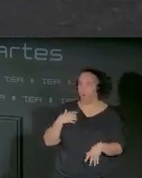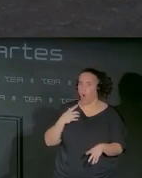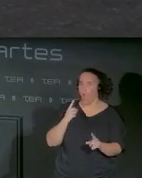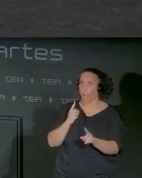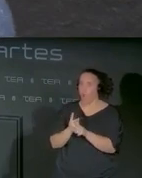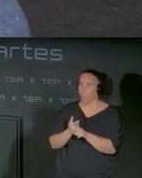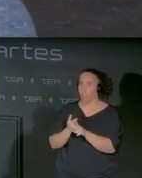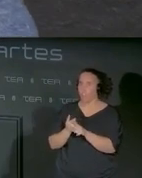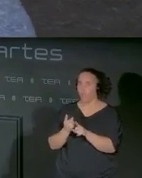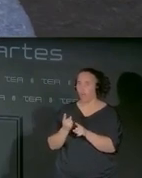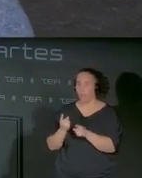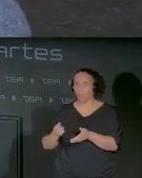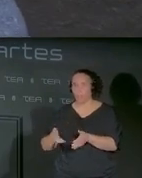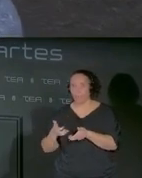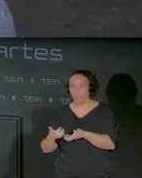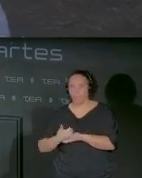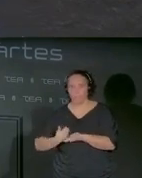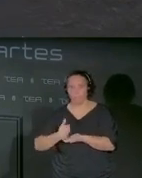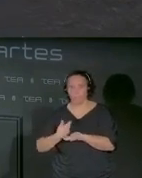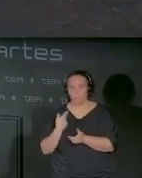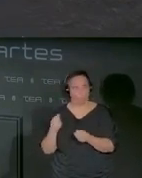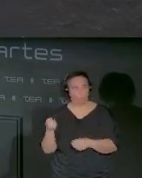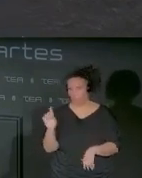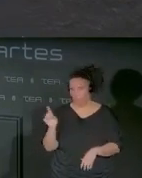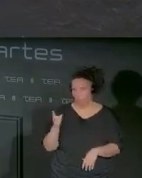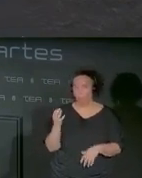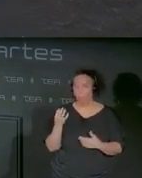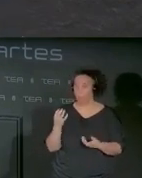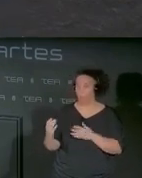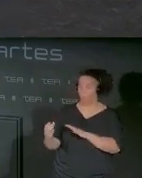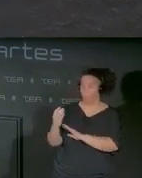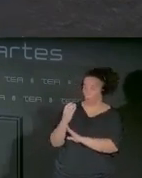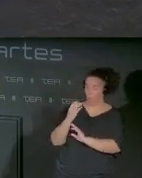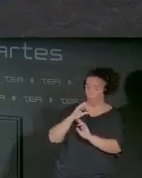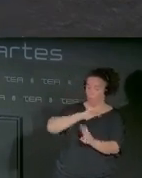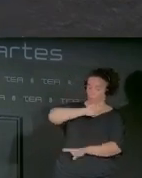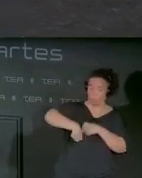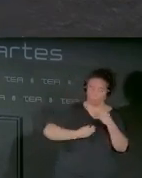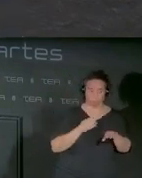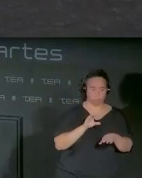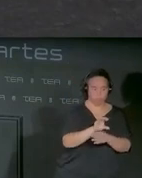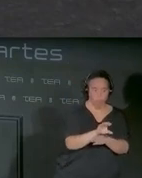games so we would have diversity. I don't care if